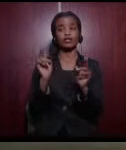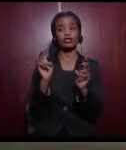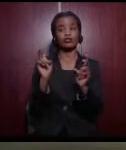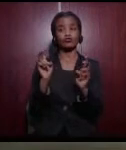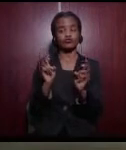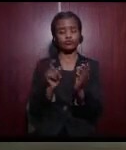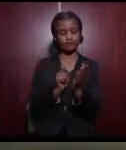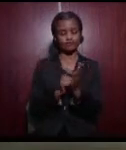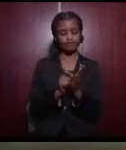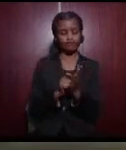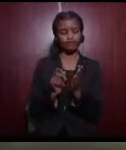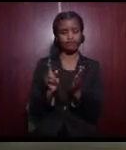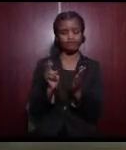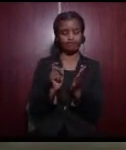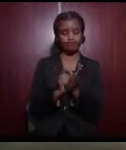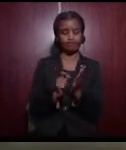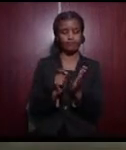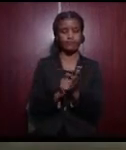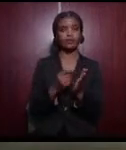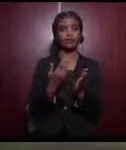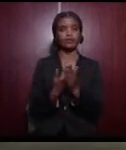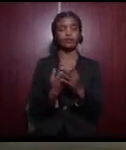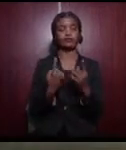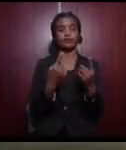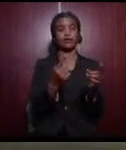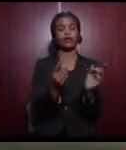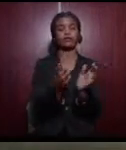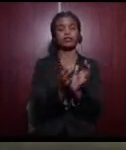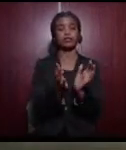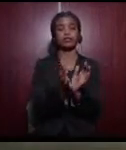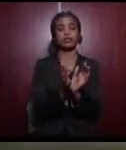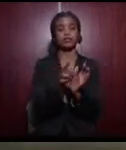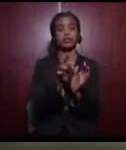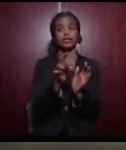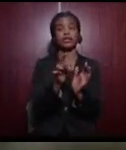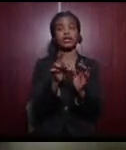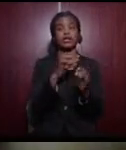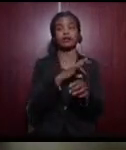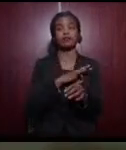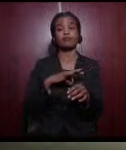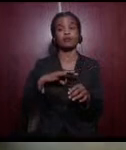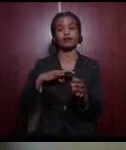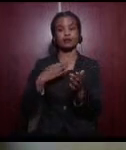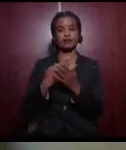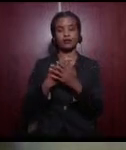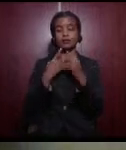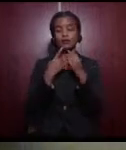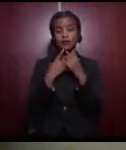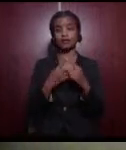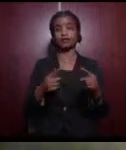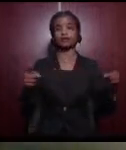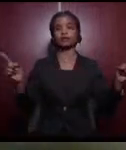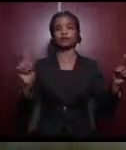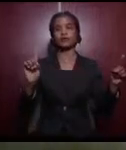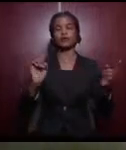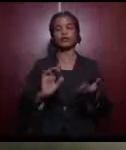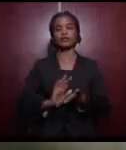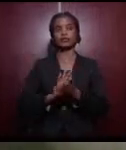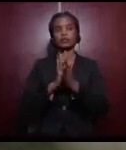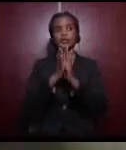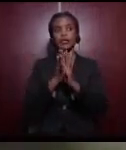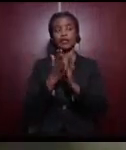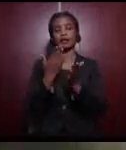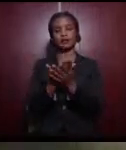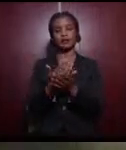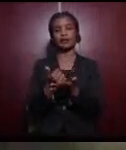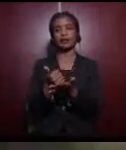into the council meeting. Then the mayor will declare it as a disaster. Then they will be able to assist you. So in case